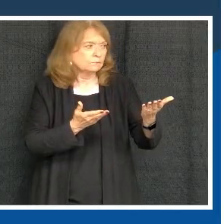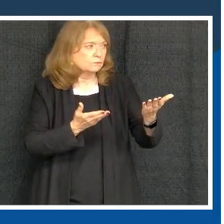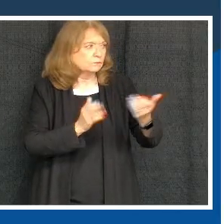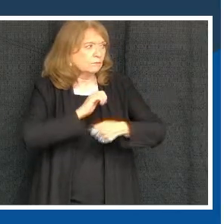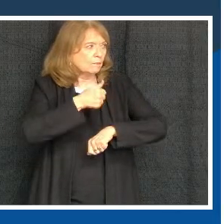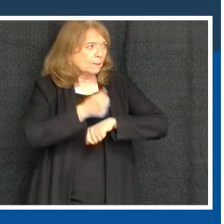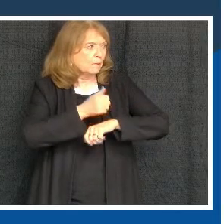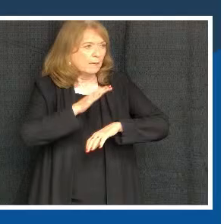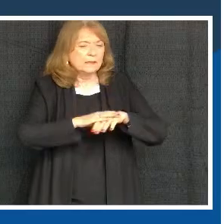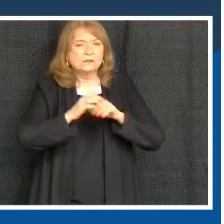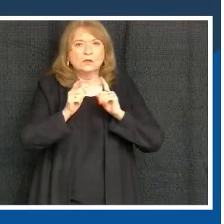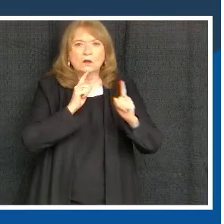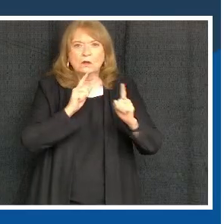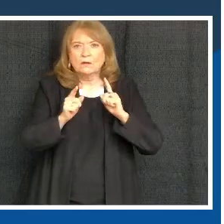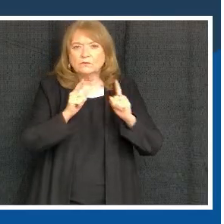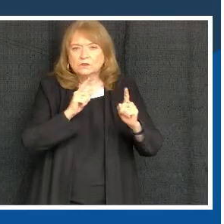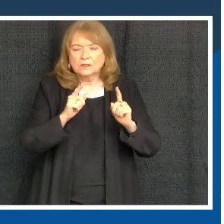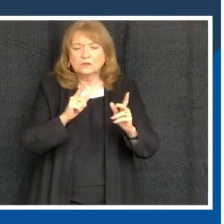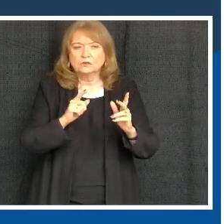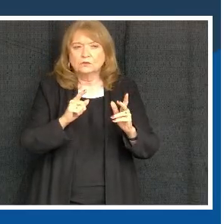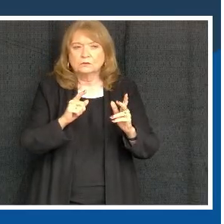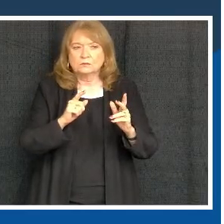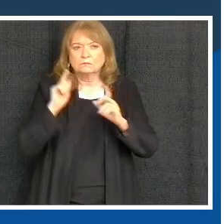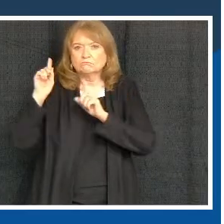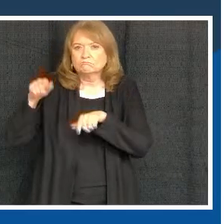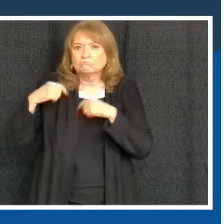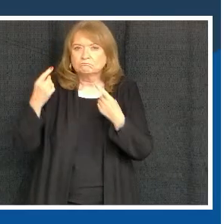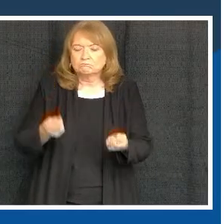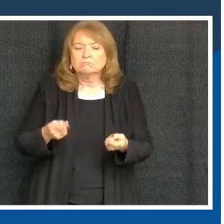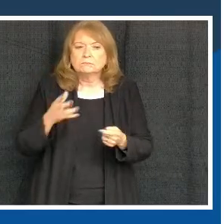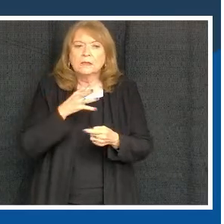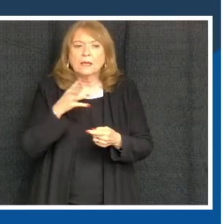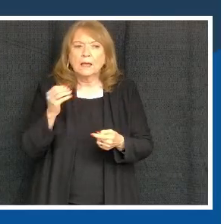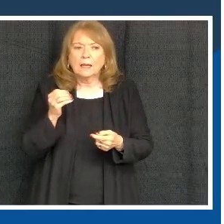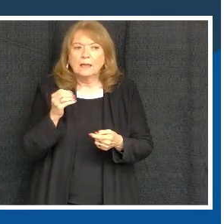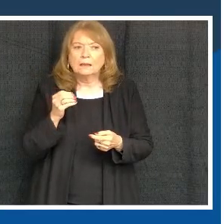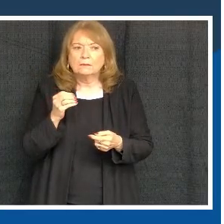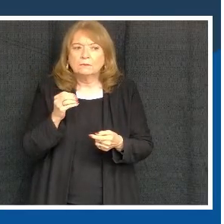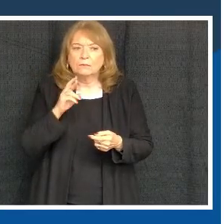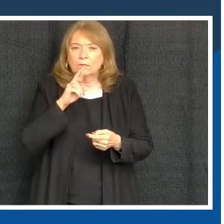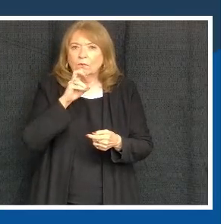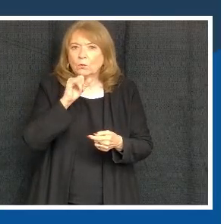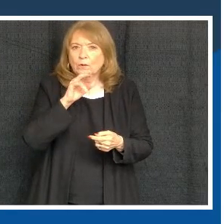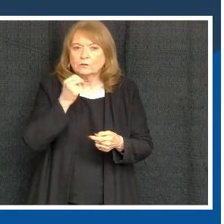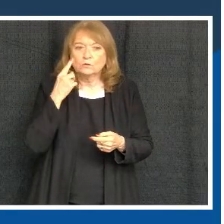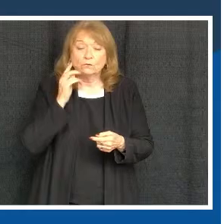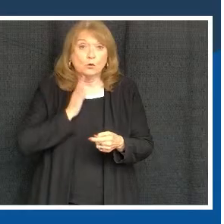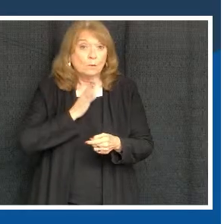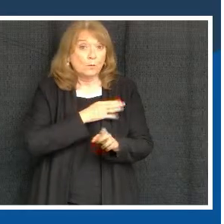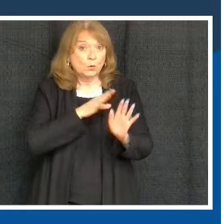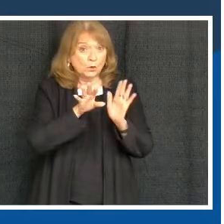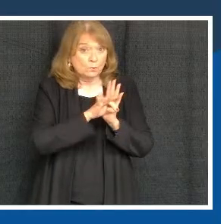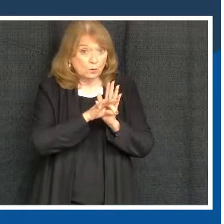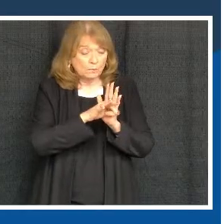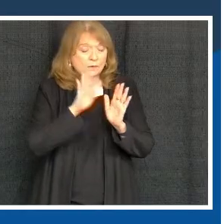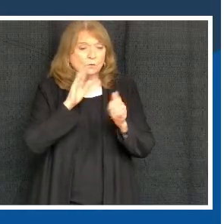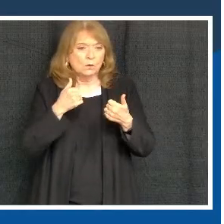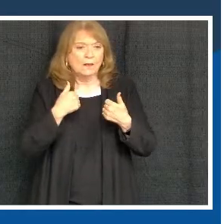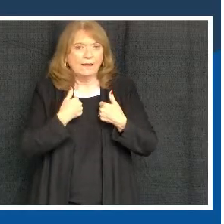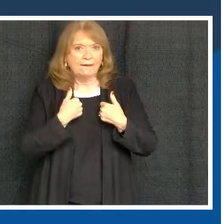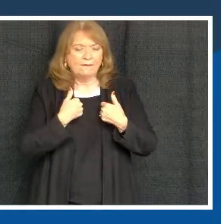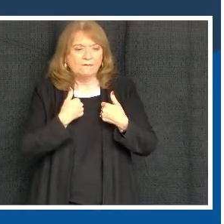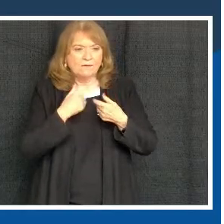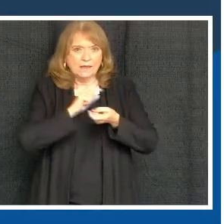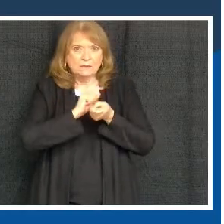based on conversations that we've had, as well as on the resolution for board appointments. There will be an amendment